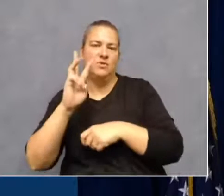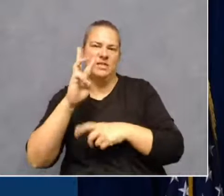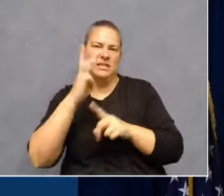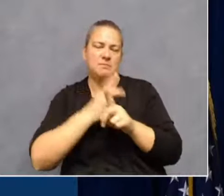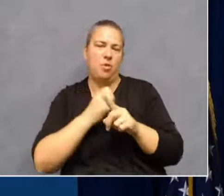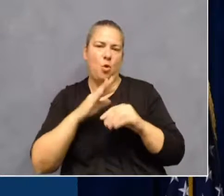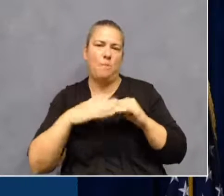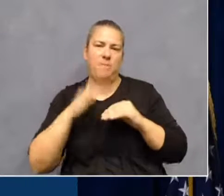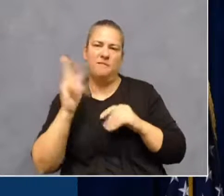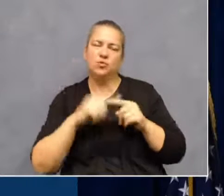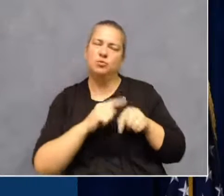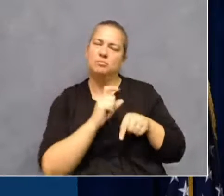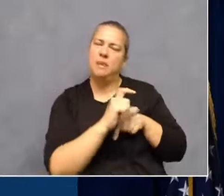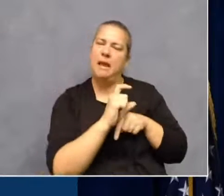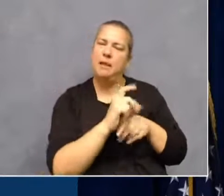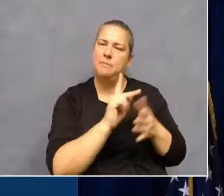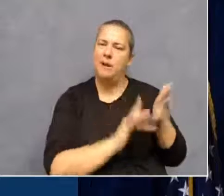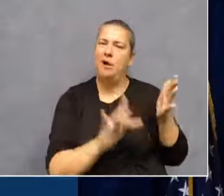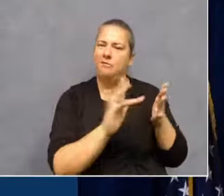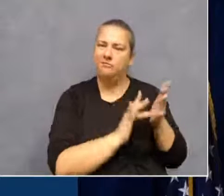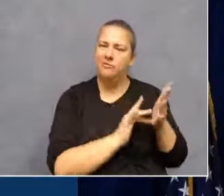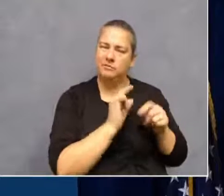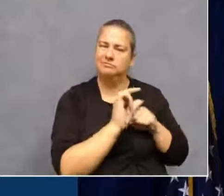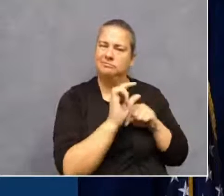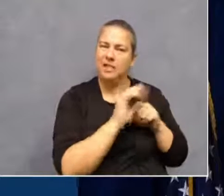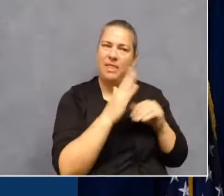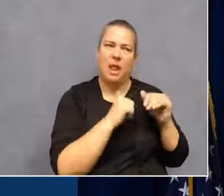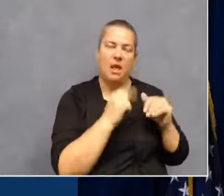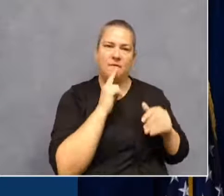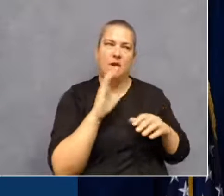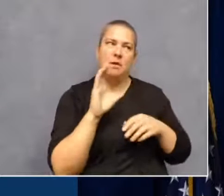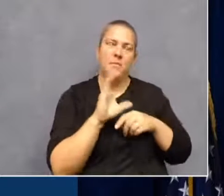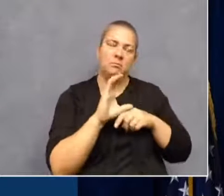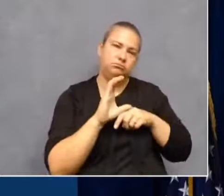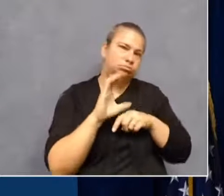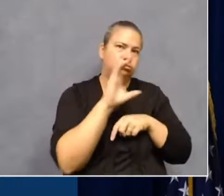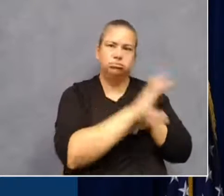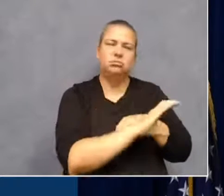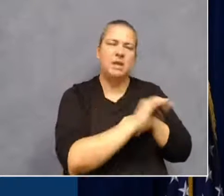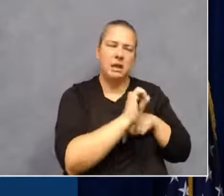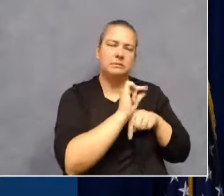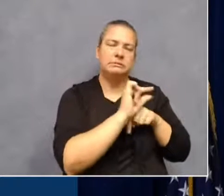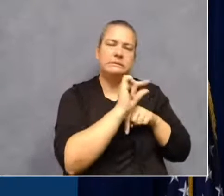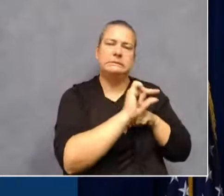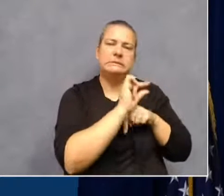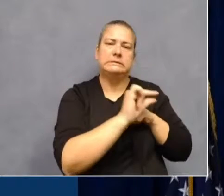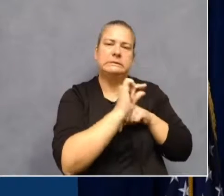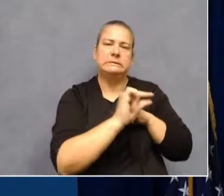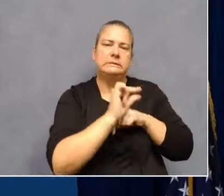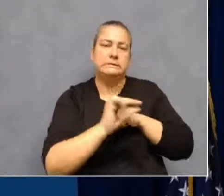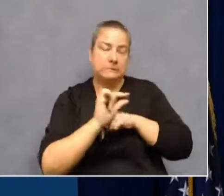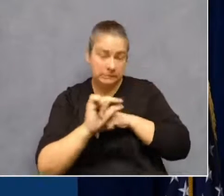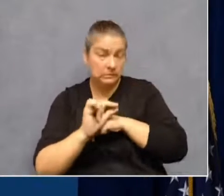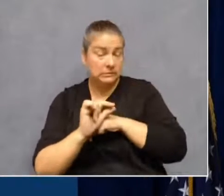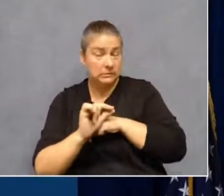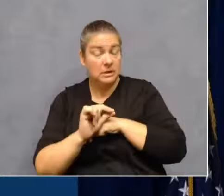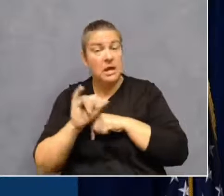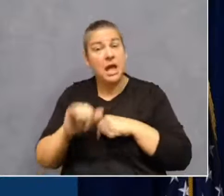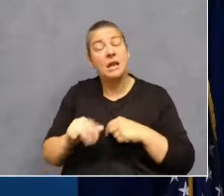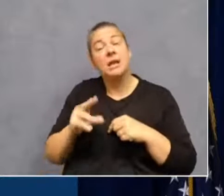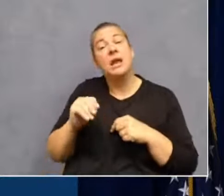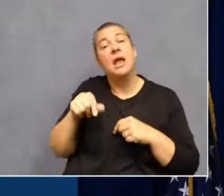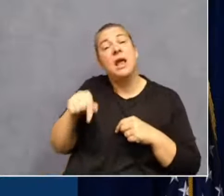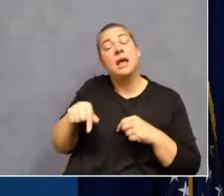It encourages utilities to do the same with non-residential customers. The order also continues to waive legal fees for residential